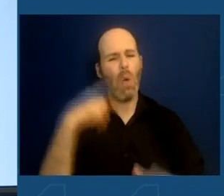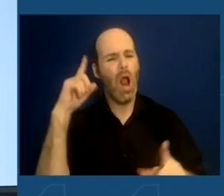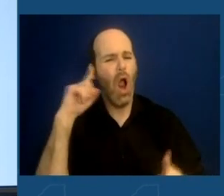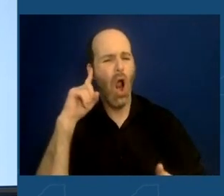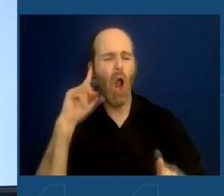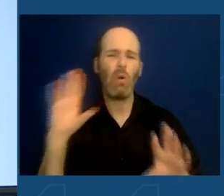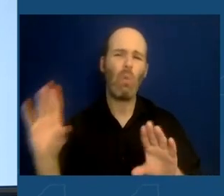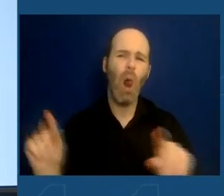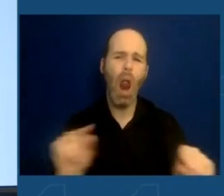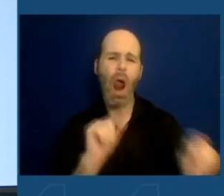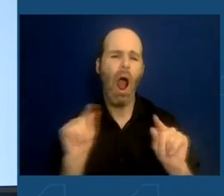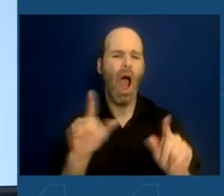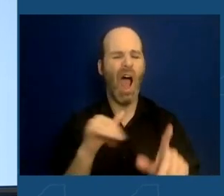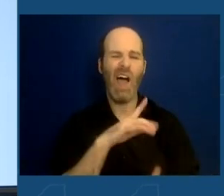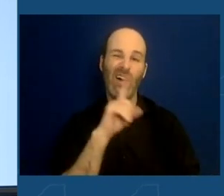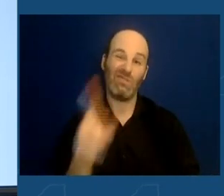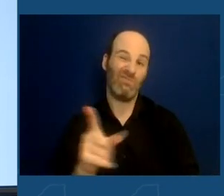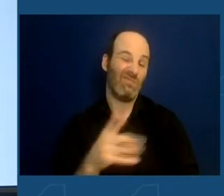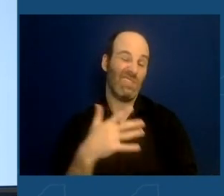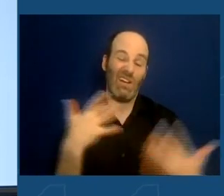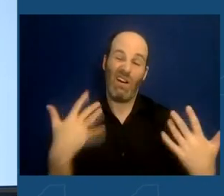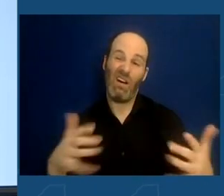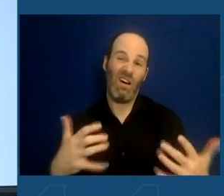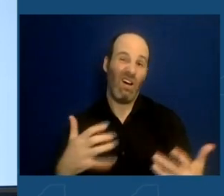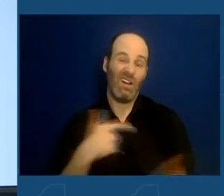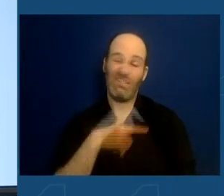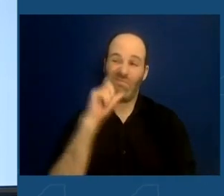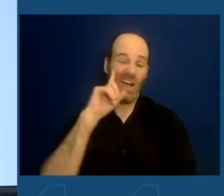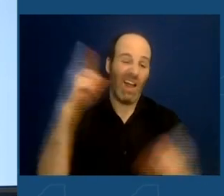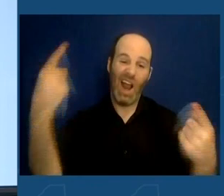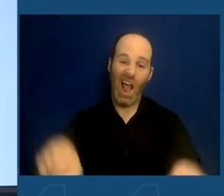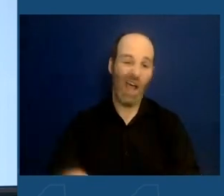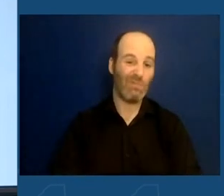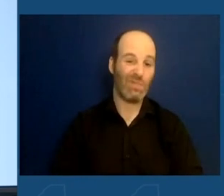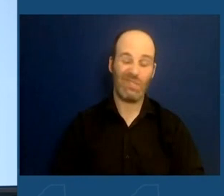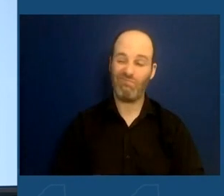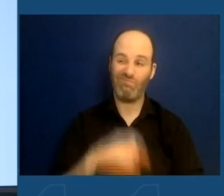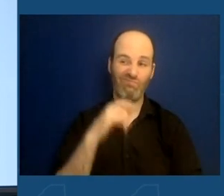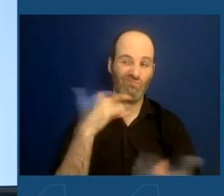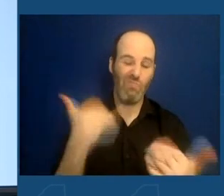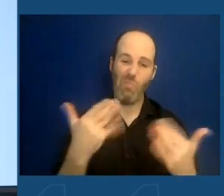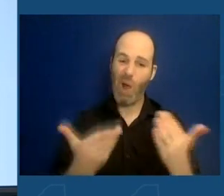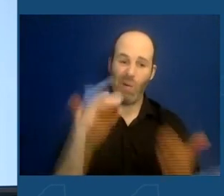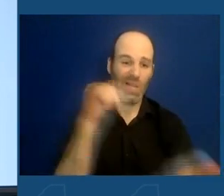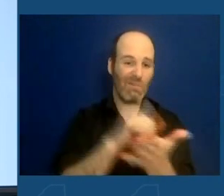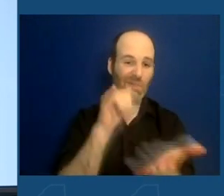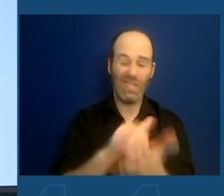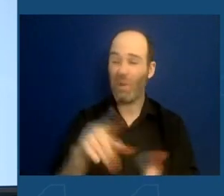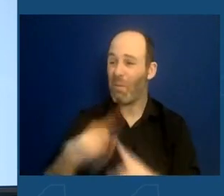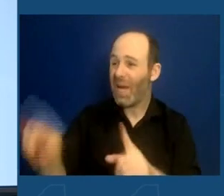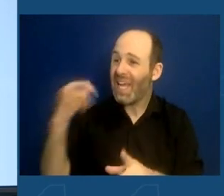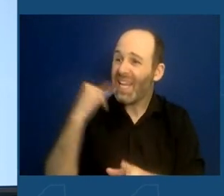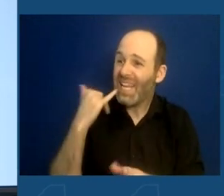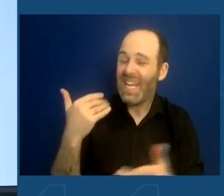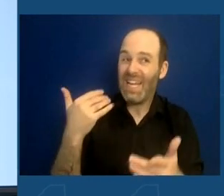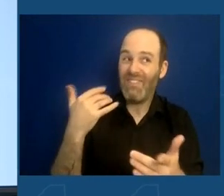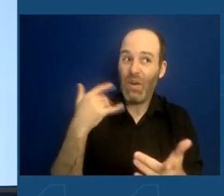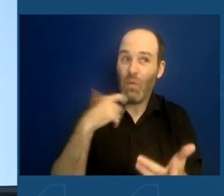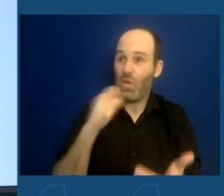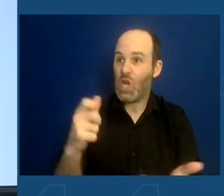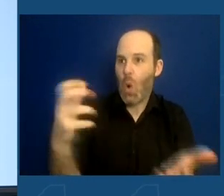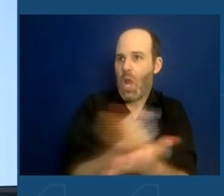a long shot, that's a Hail Mary, don't count on it. Yeah, but you know what? Even if we miss, we still have this plan that we can build on for the